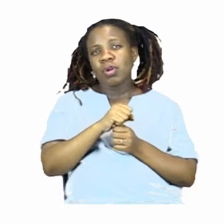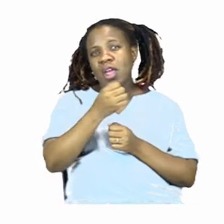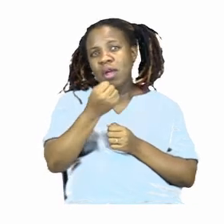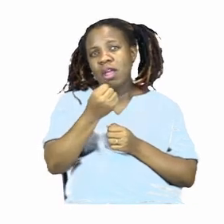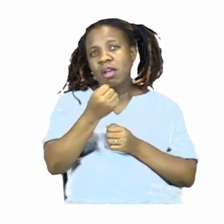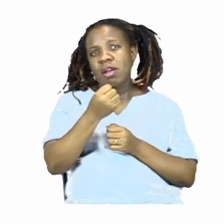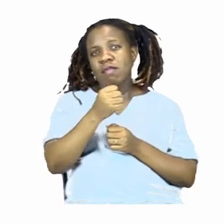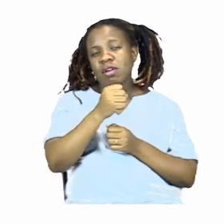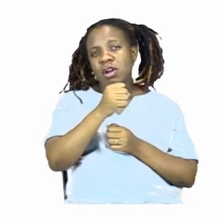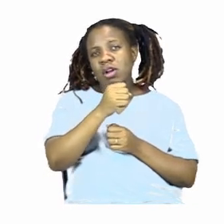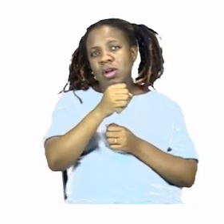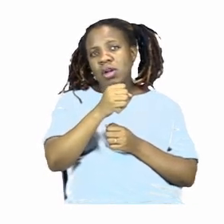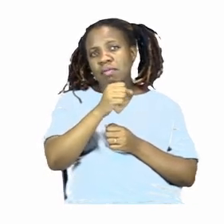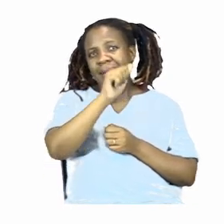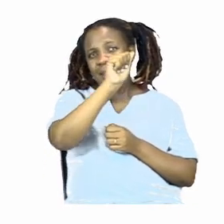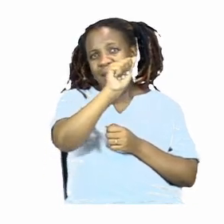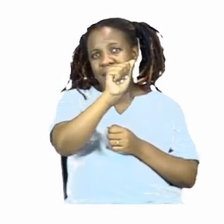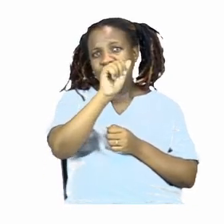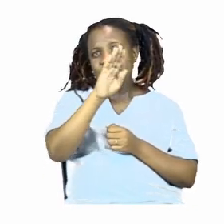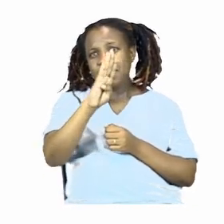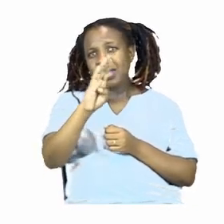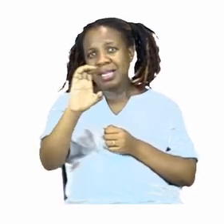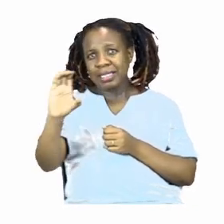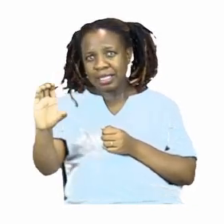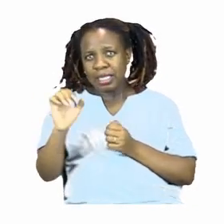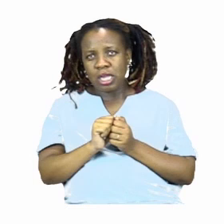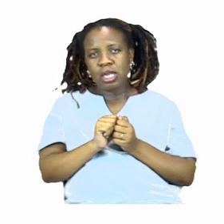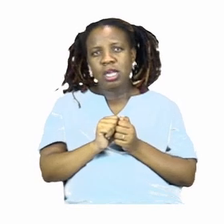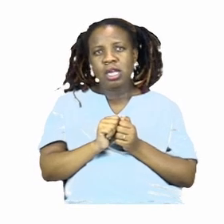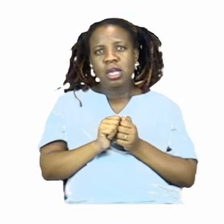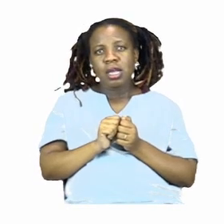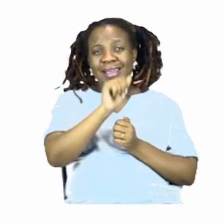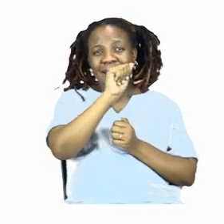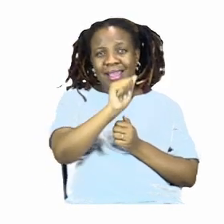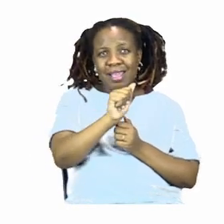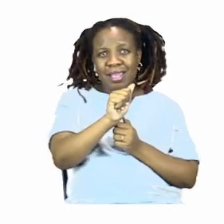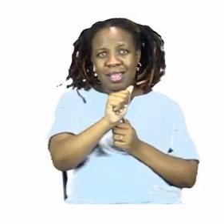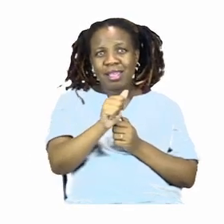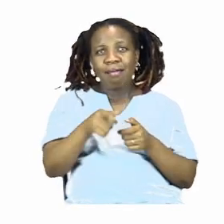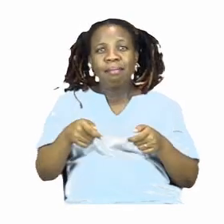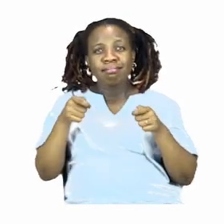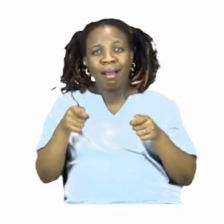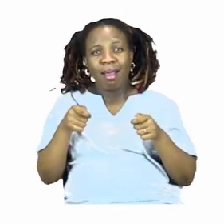the capacity for truck A is 300 liters. Truck B is